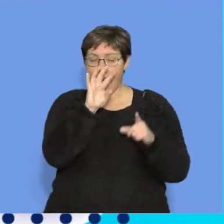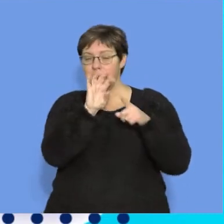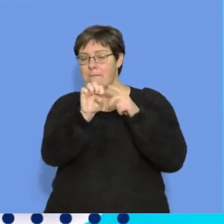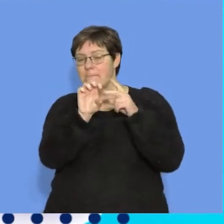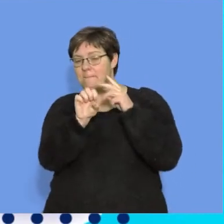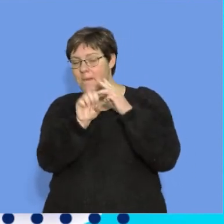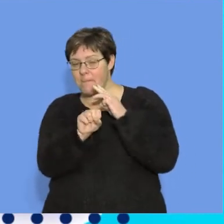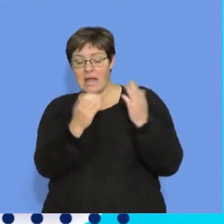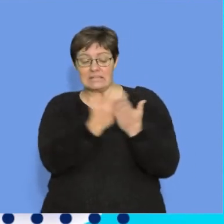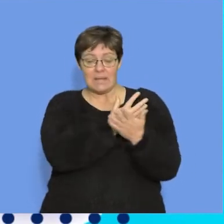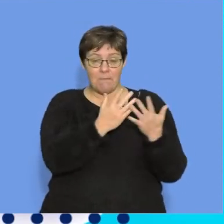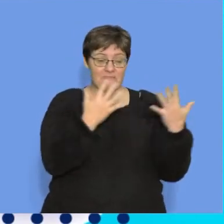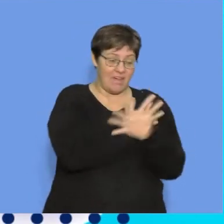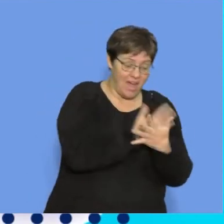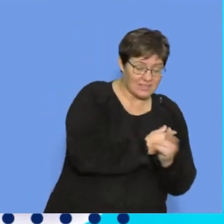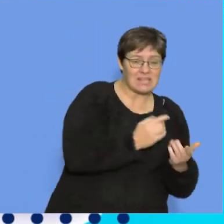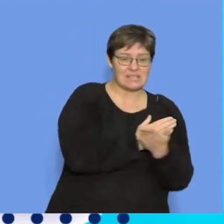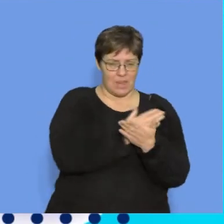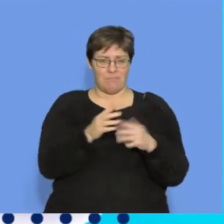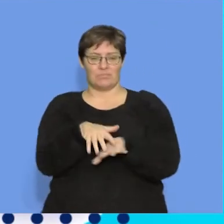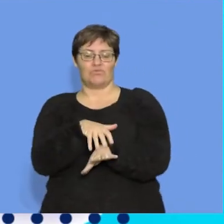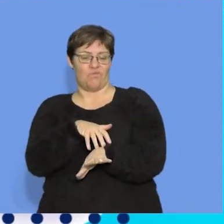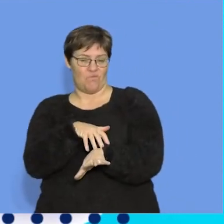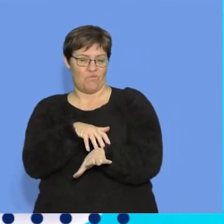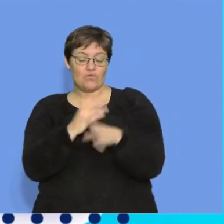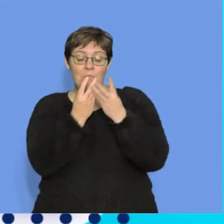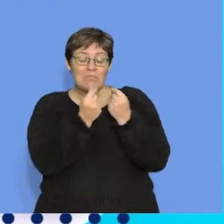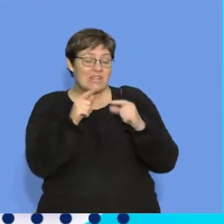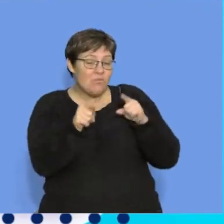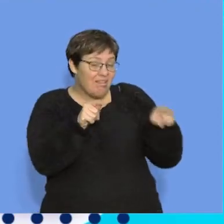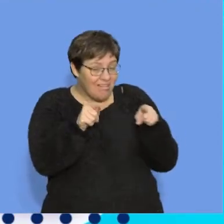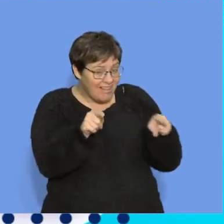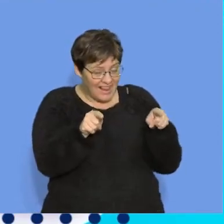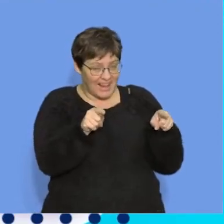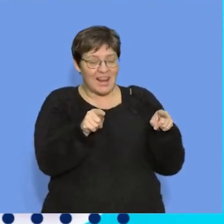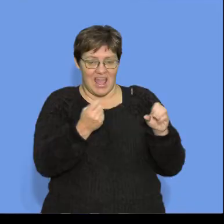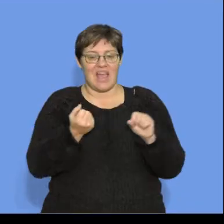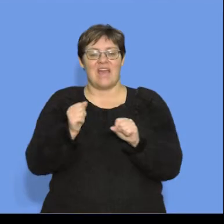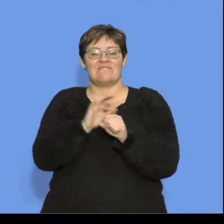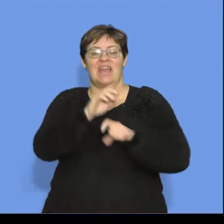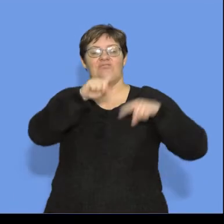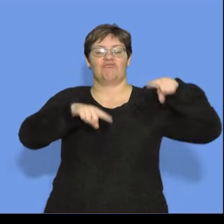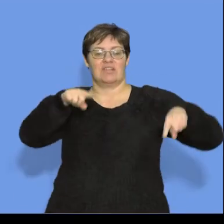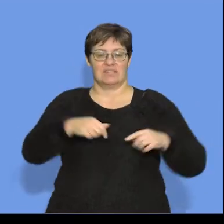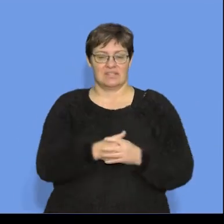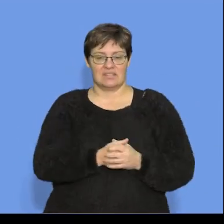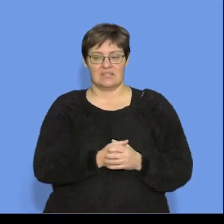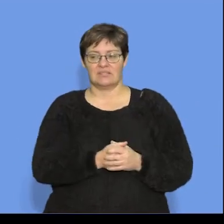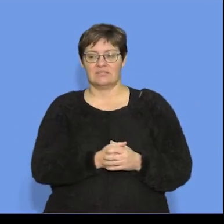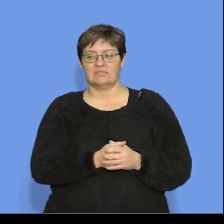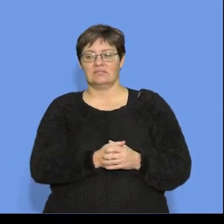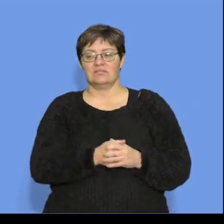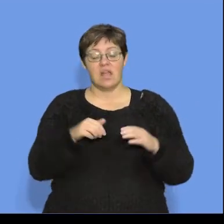can react quickly or slowly. So the type of material that you've got affects the rate of reaction. The